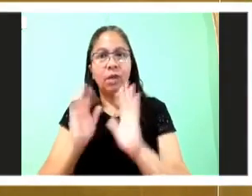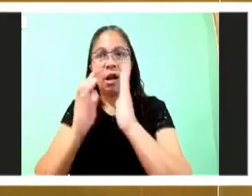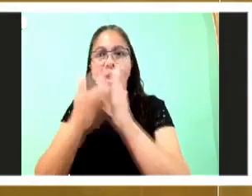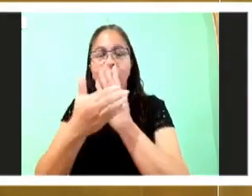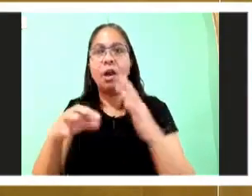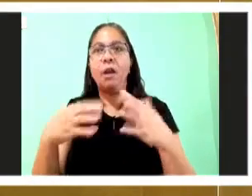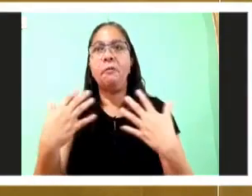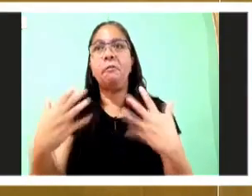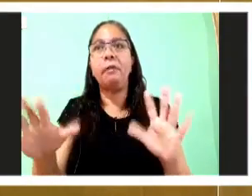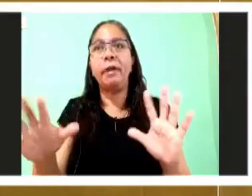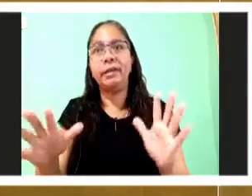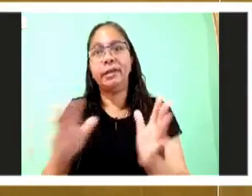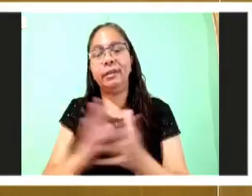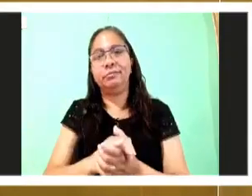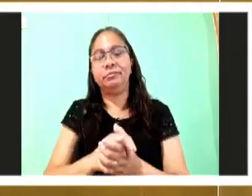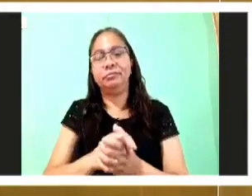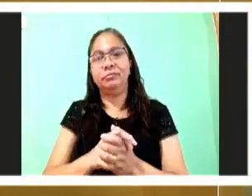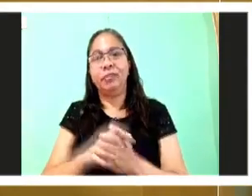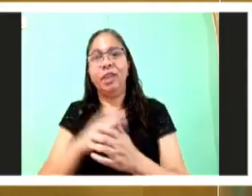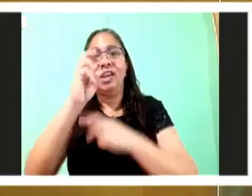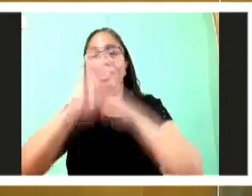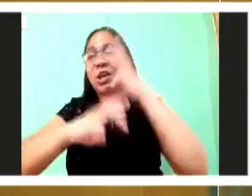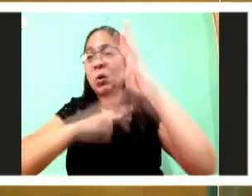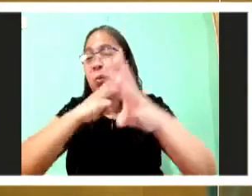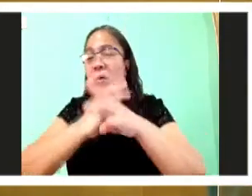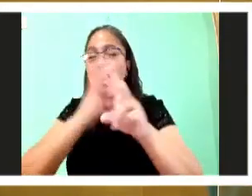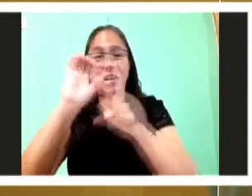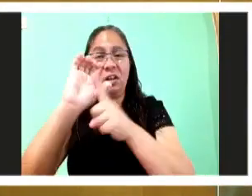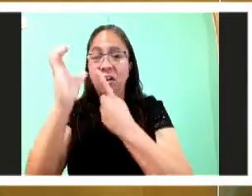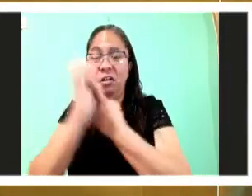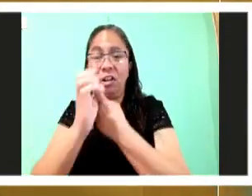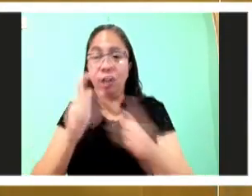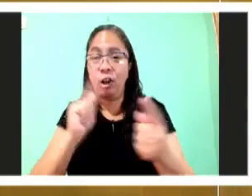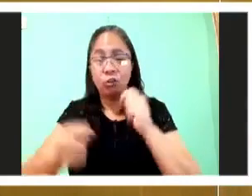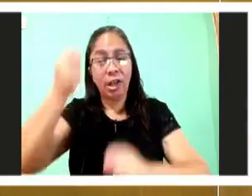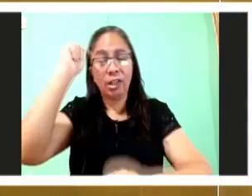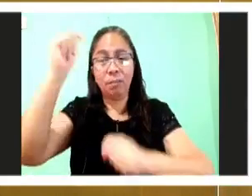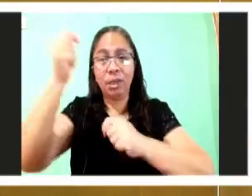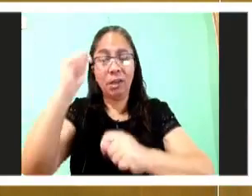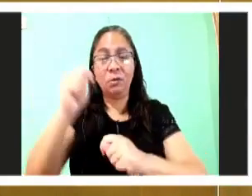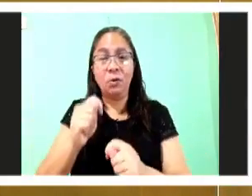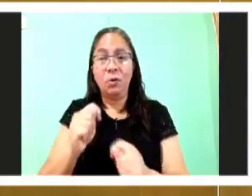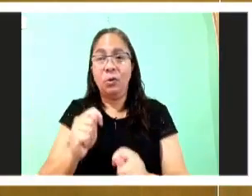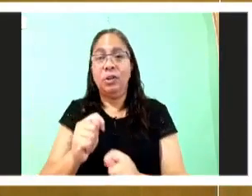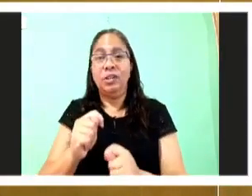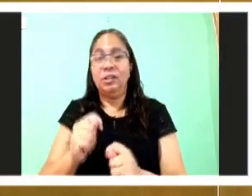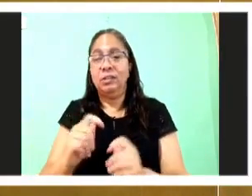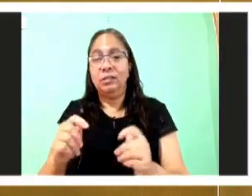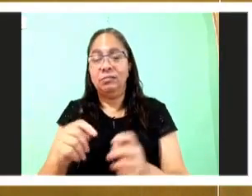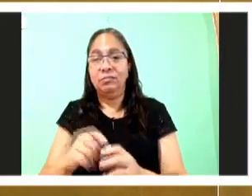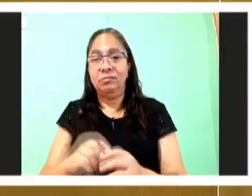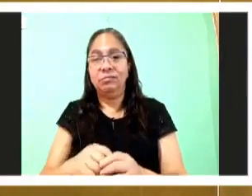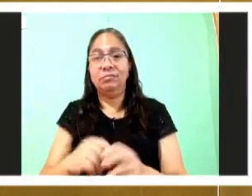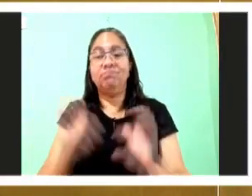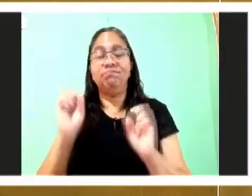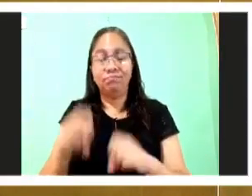the internet culture, but Trinidad and Tobago is the most sexualized place you'll find anywhere.